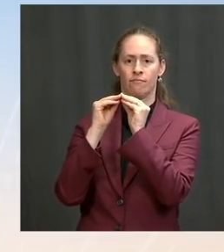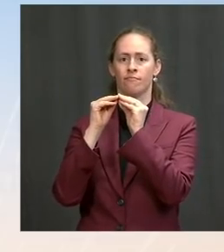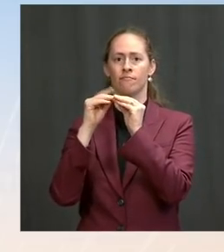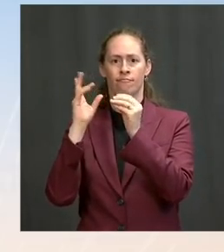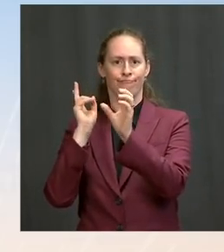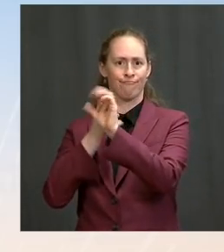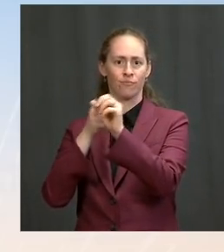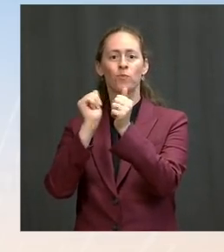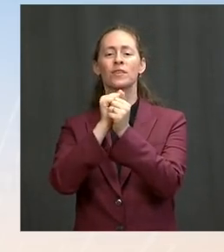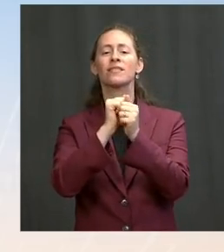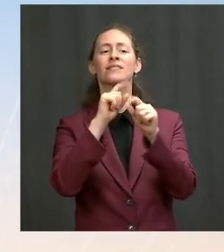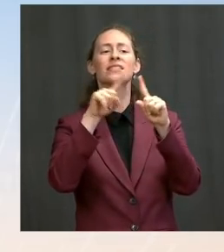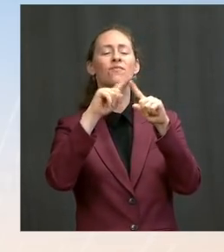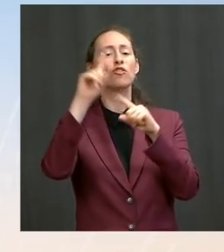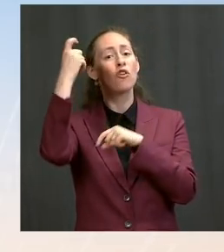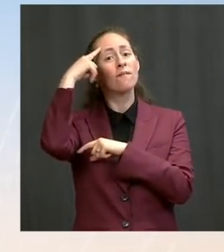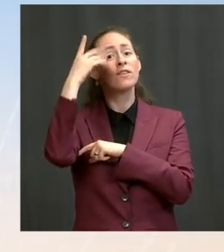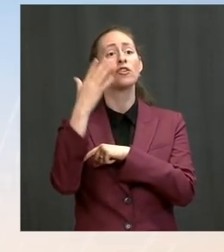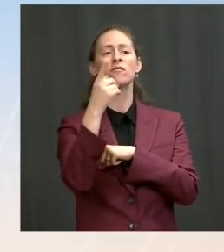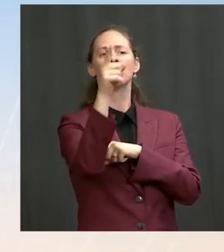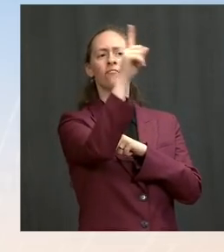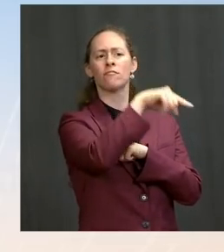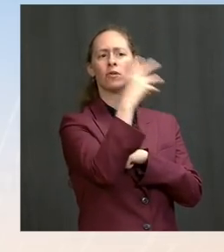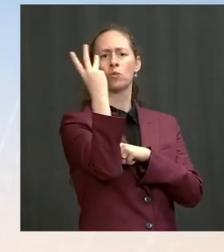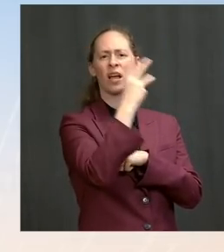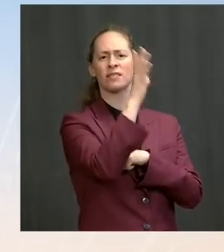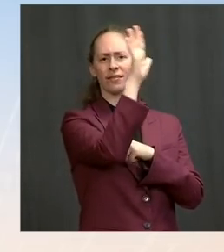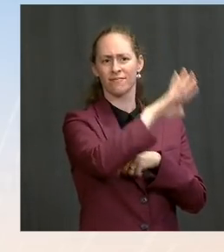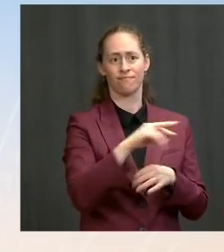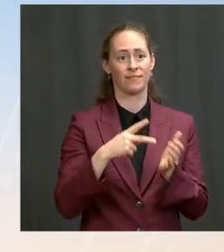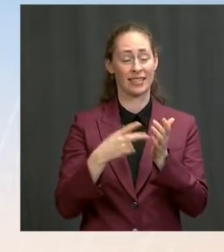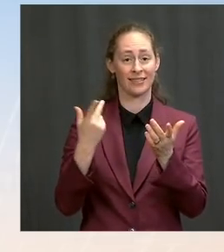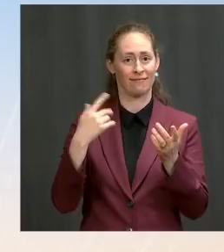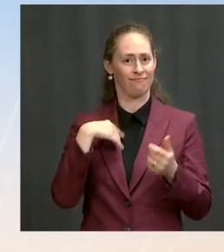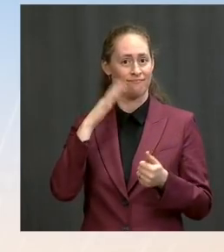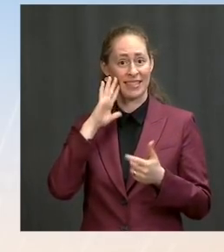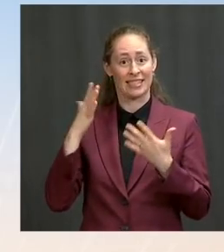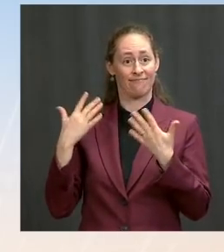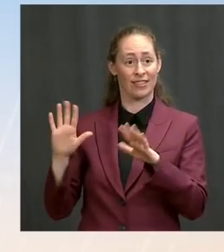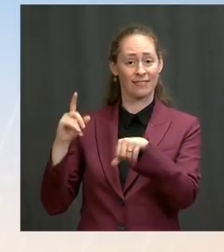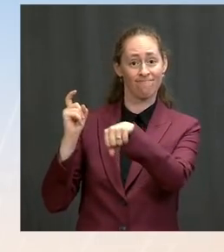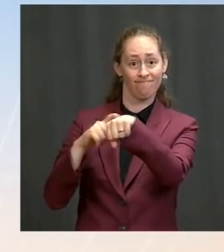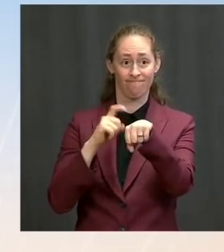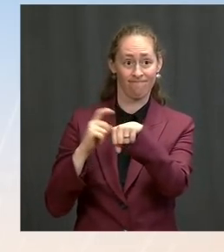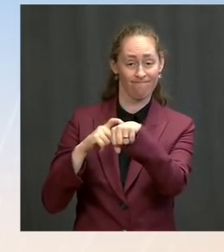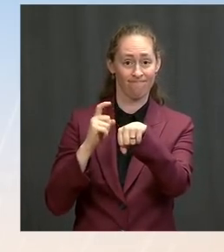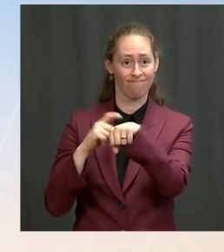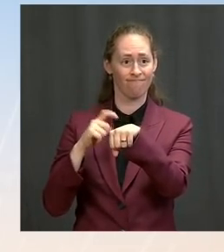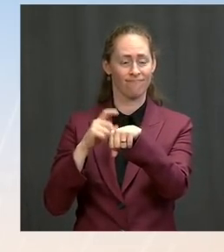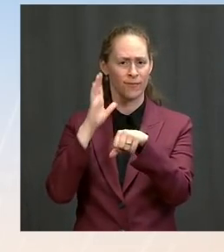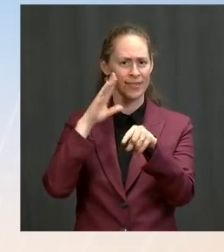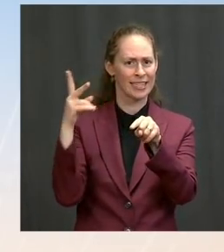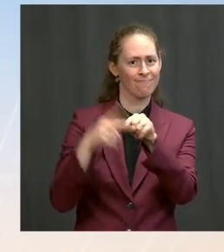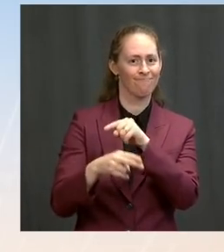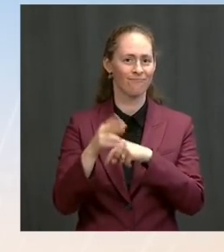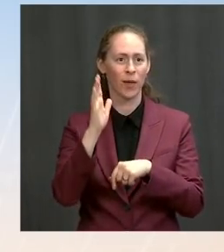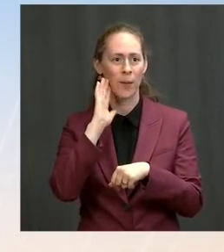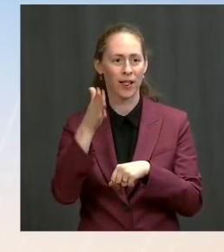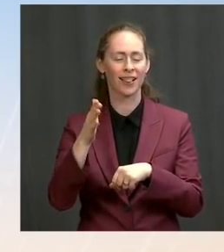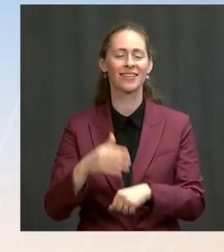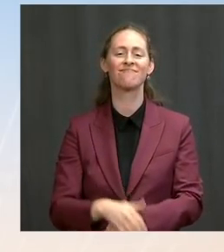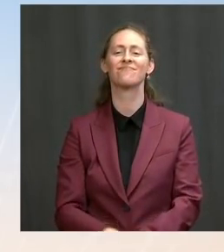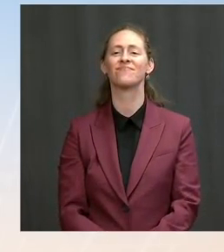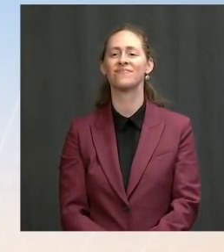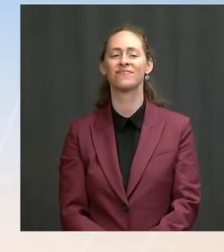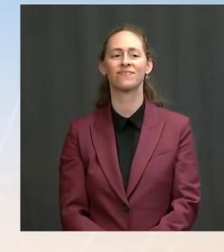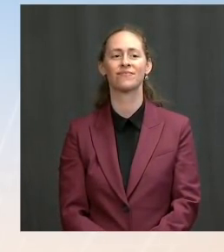full briefing. As always, I'll be the bad cop when we're ready to take questions and it needs to go. Thank you so much. Thank you, Jen. Good afternoon. I